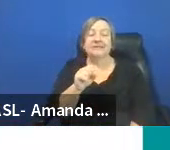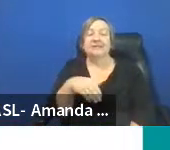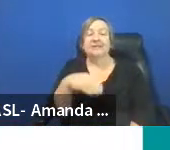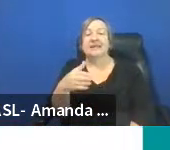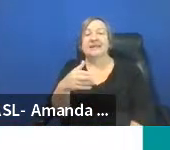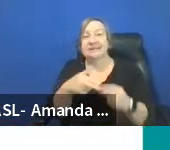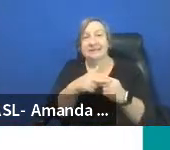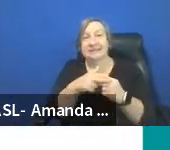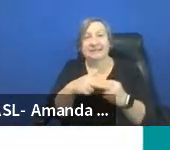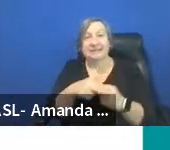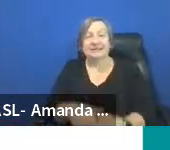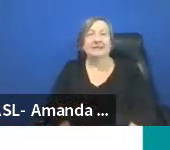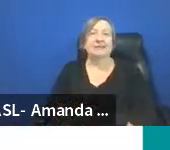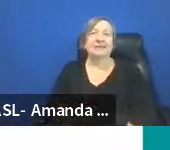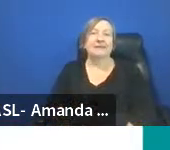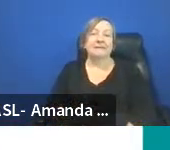please.